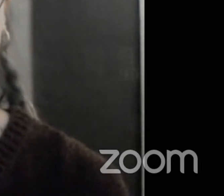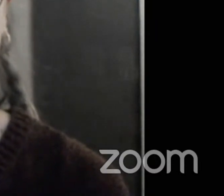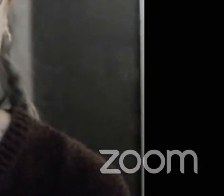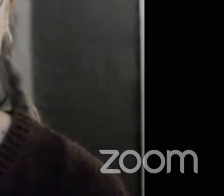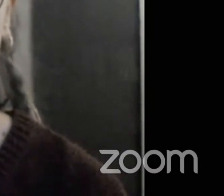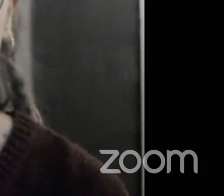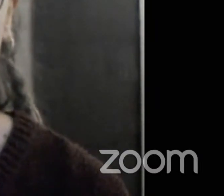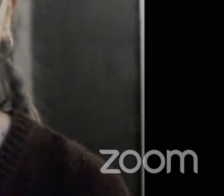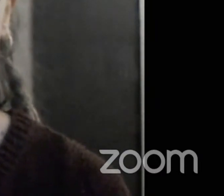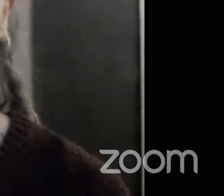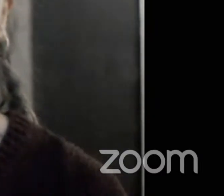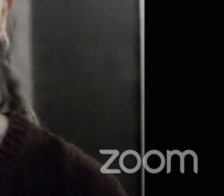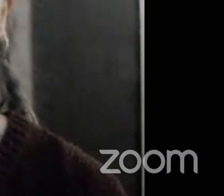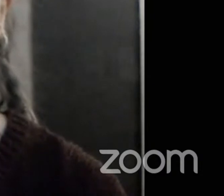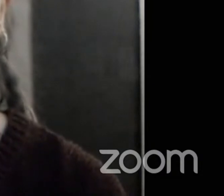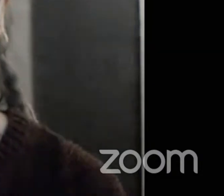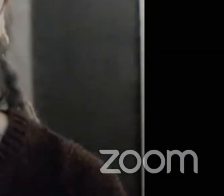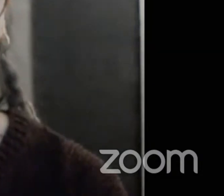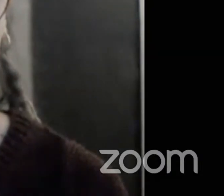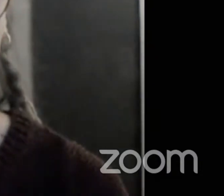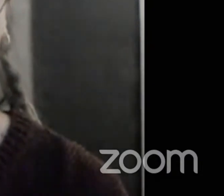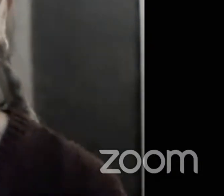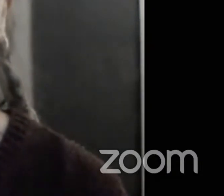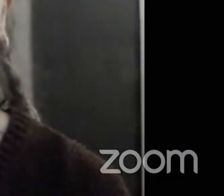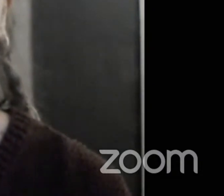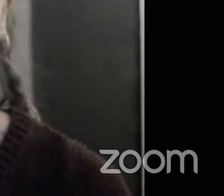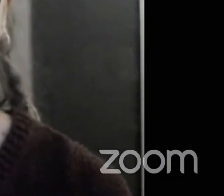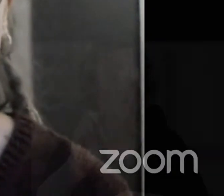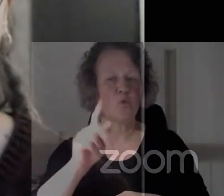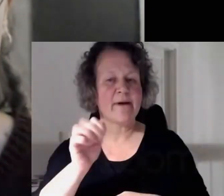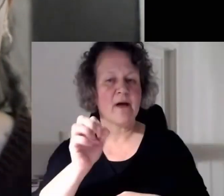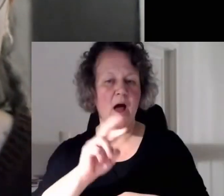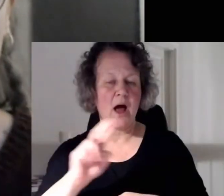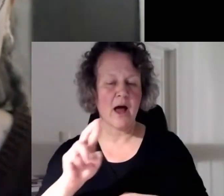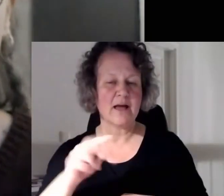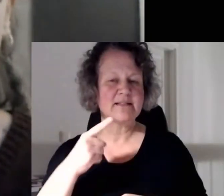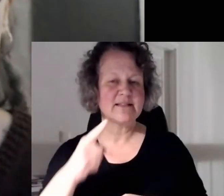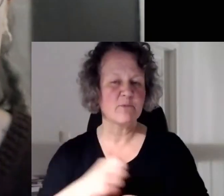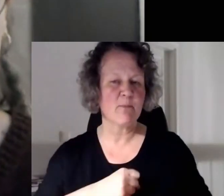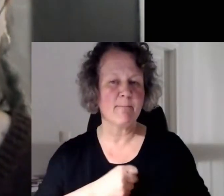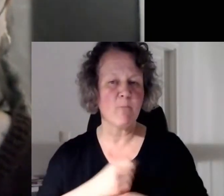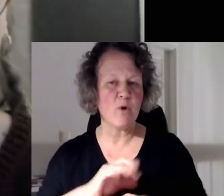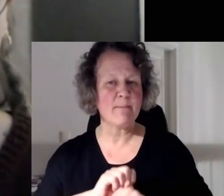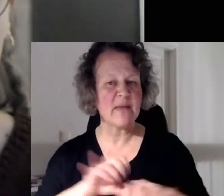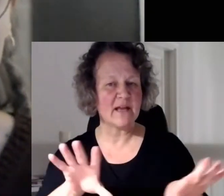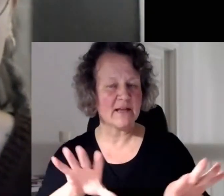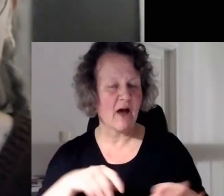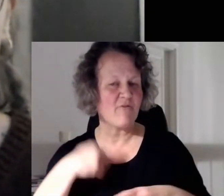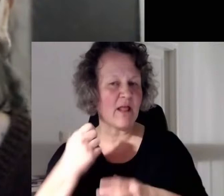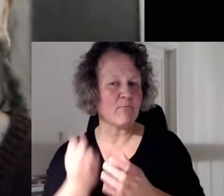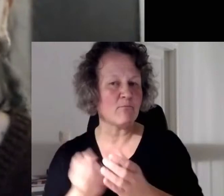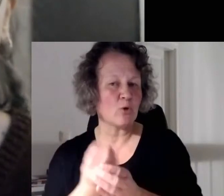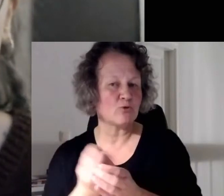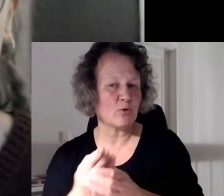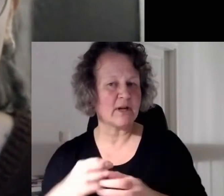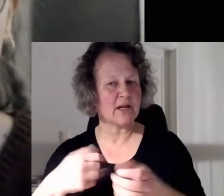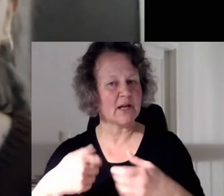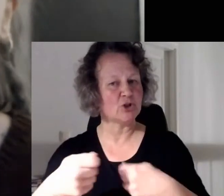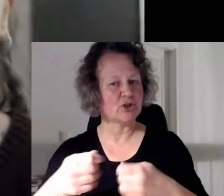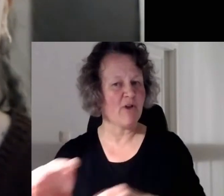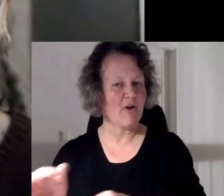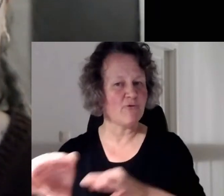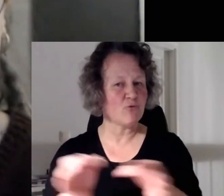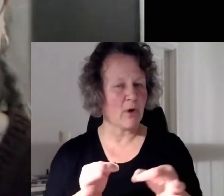it? So I'm very happy to welcome Krüger. He is the managing director of film